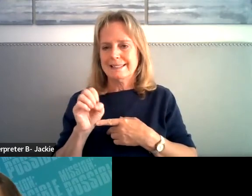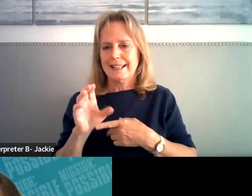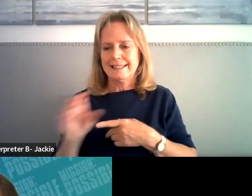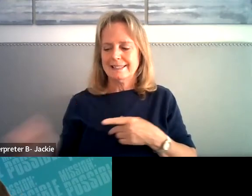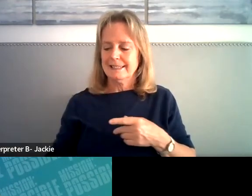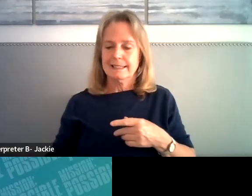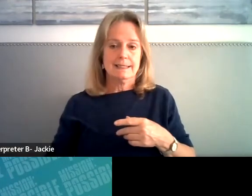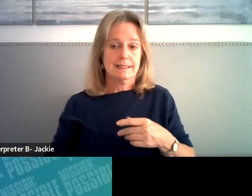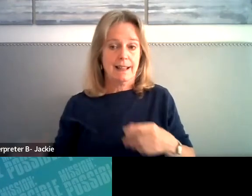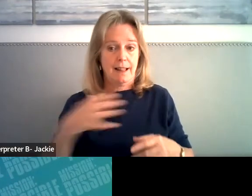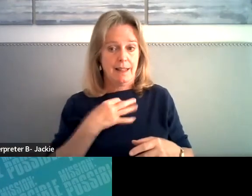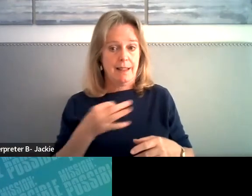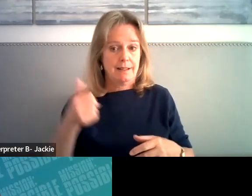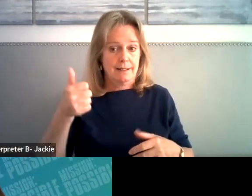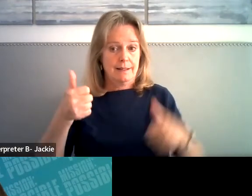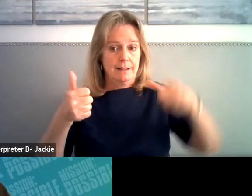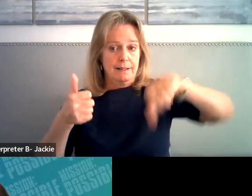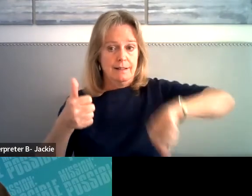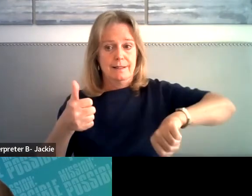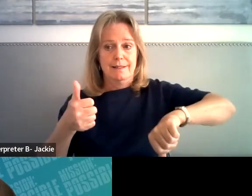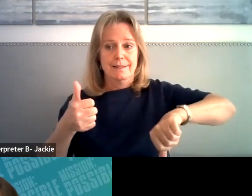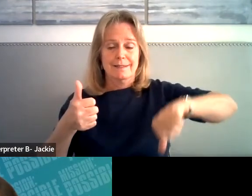Tell us if you like to ride in a roller coaster or not.